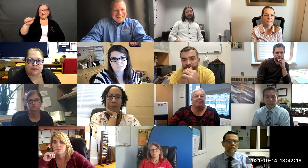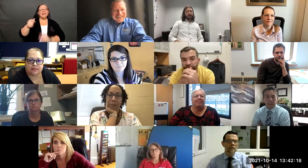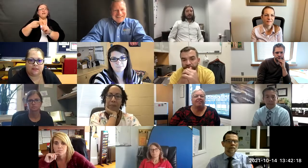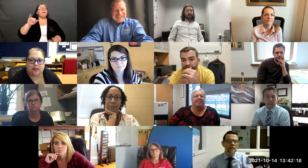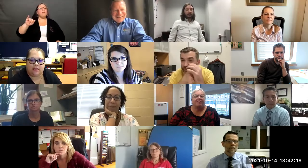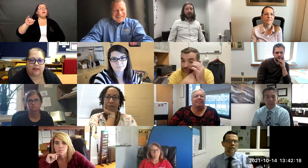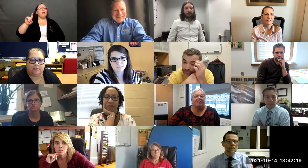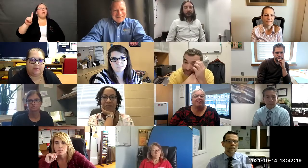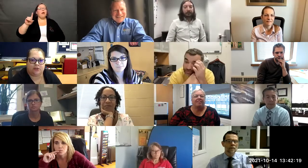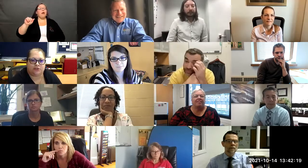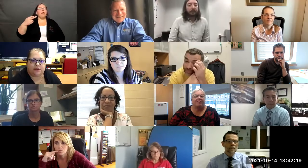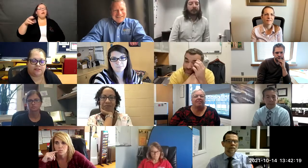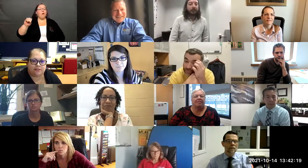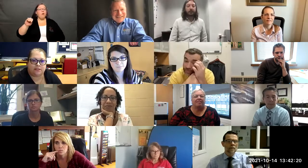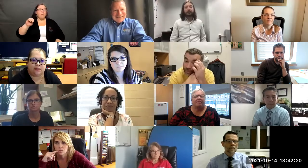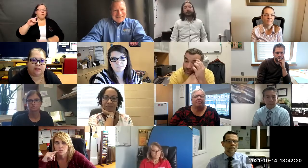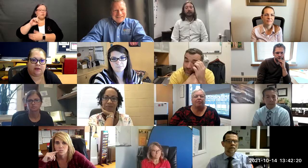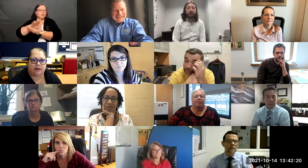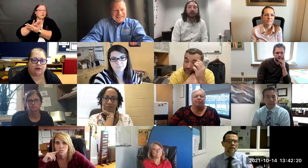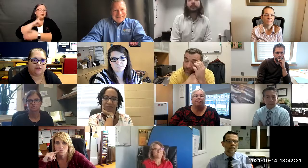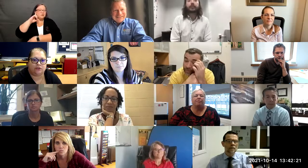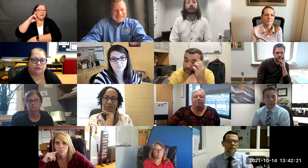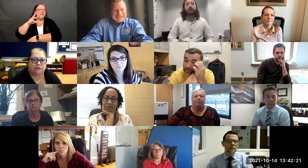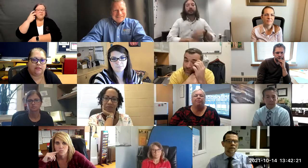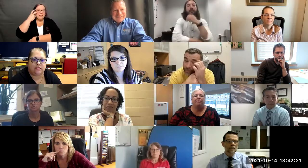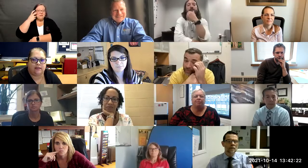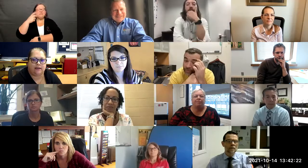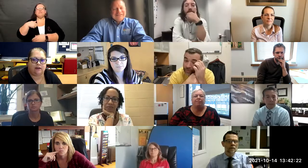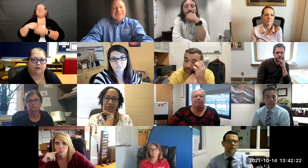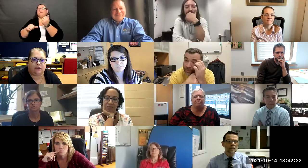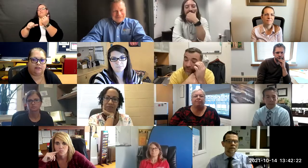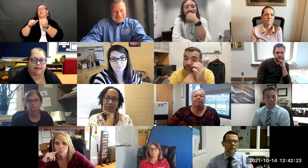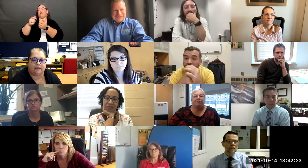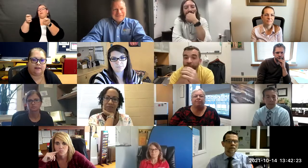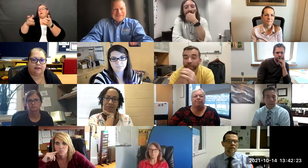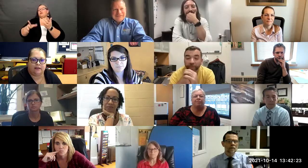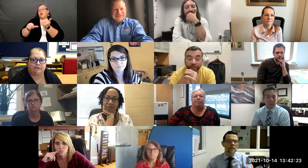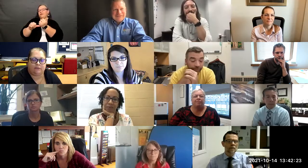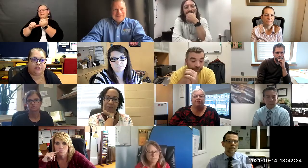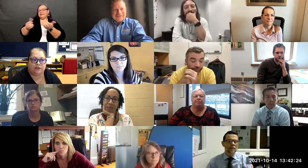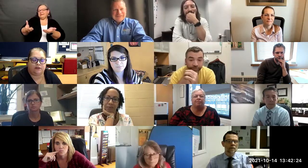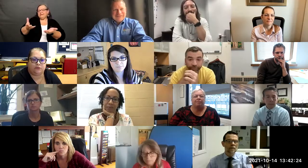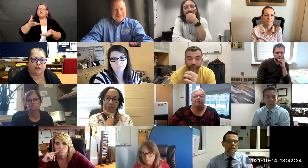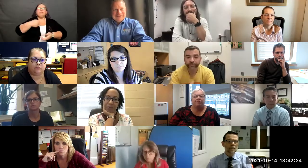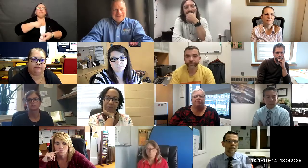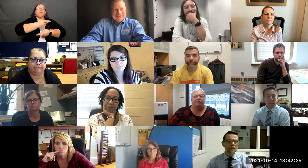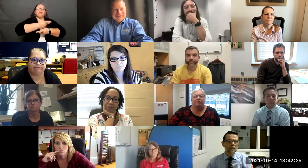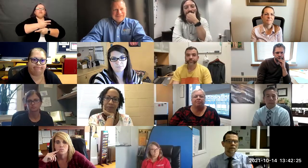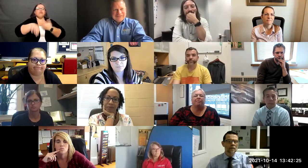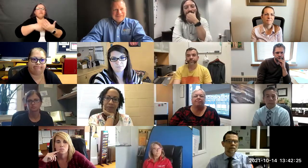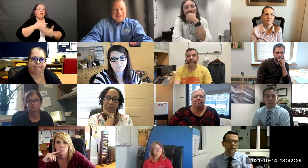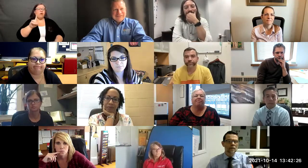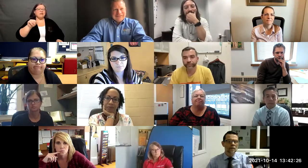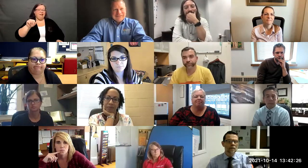Blind, and I'm an administrative assistant here, and I also take care of our data information here as well.